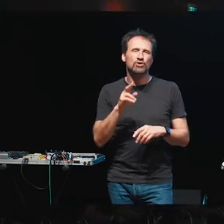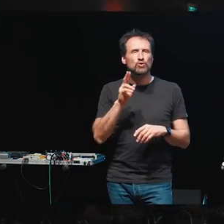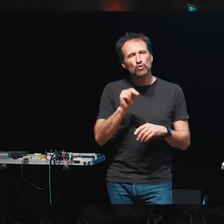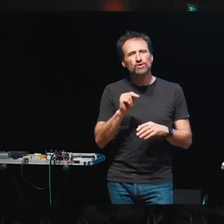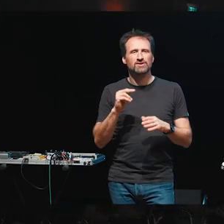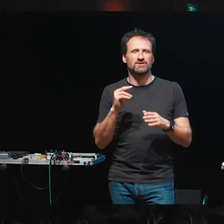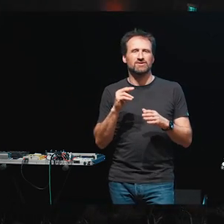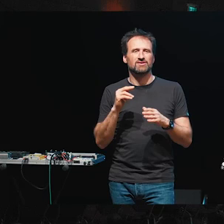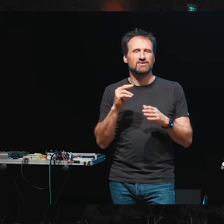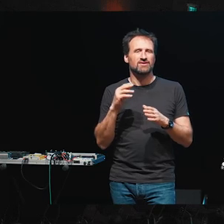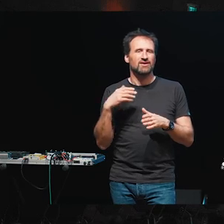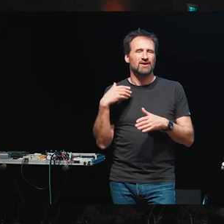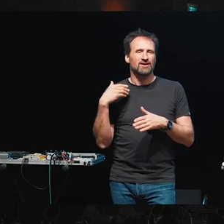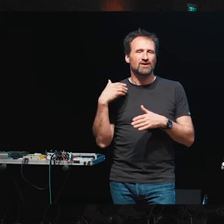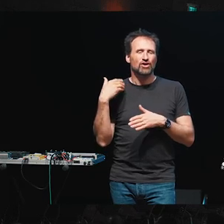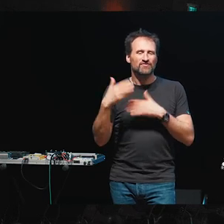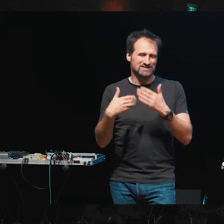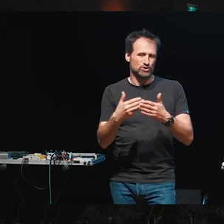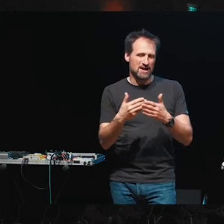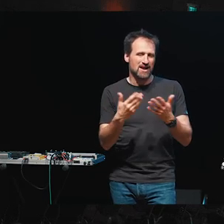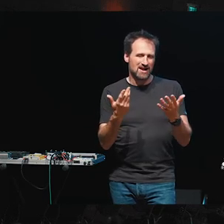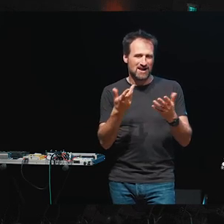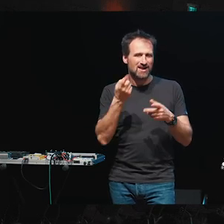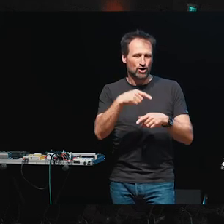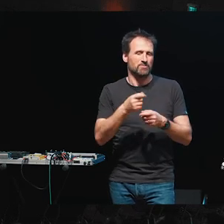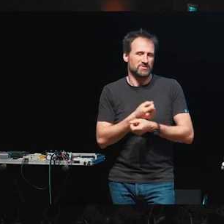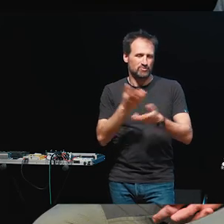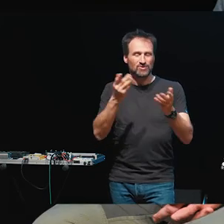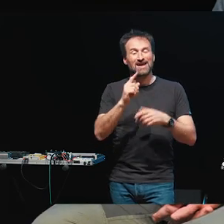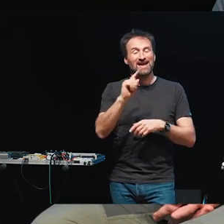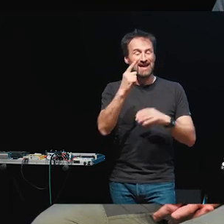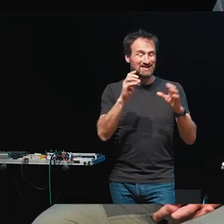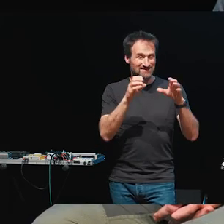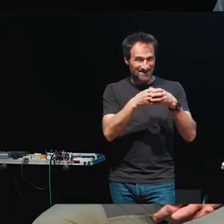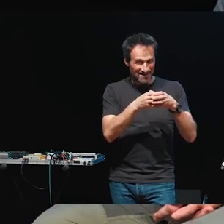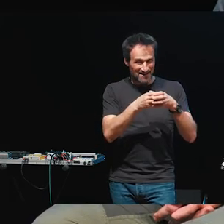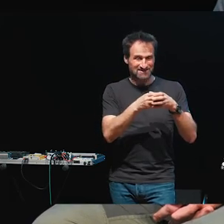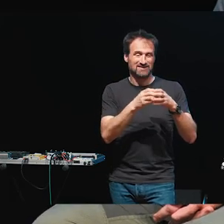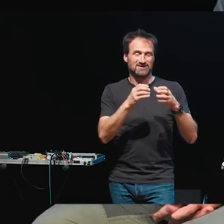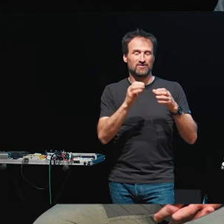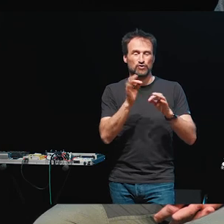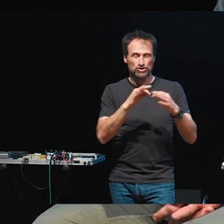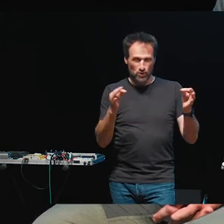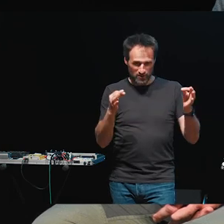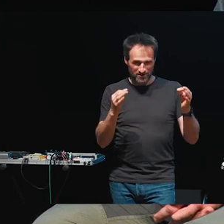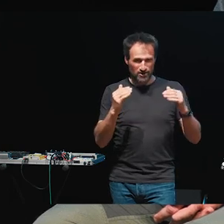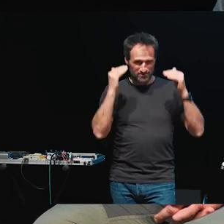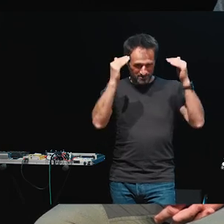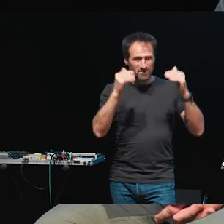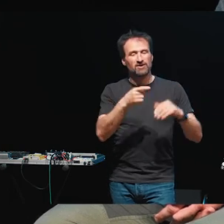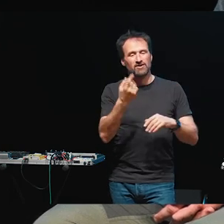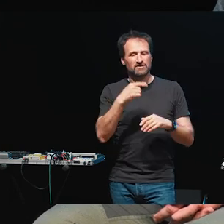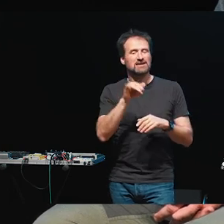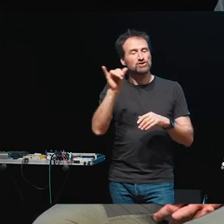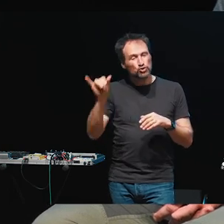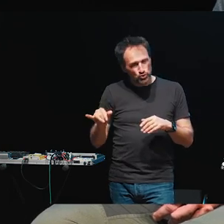are getting shipped. Another one is funcref too, so that is basically first class functions in WASM itself that are typed, and those will be